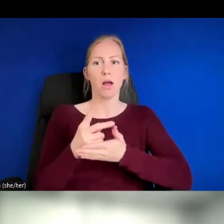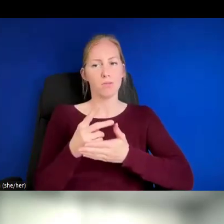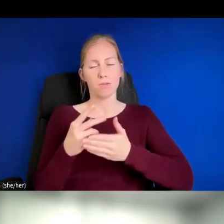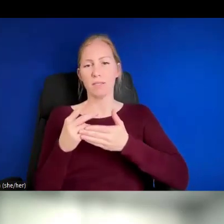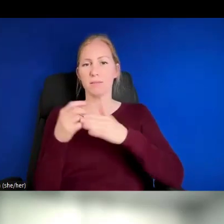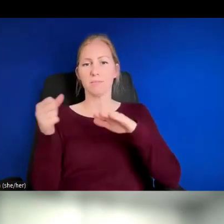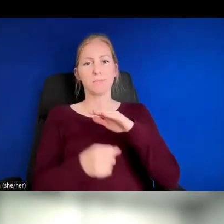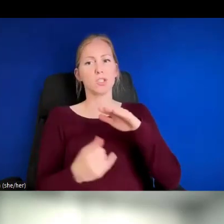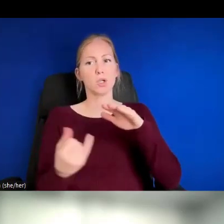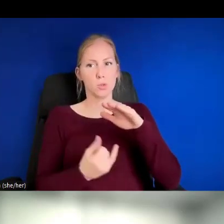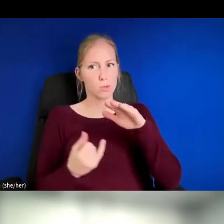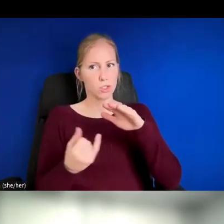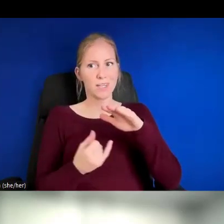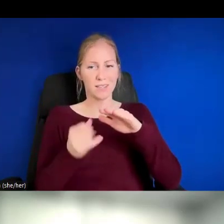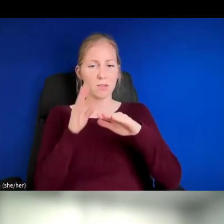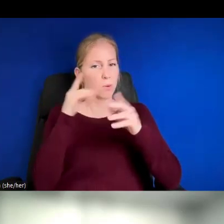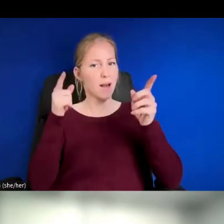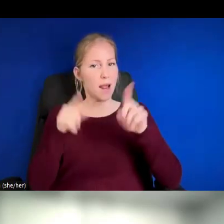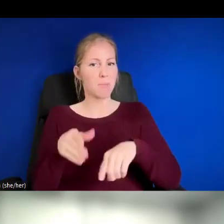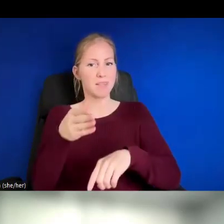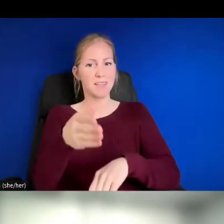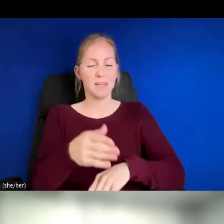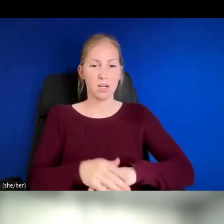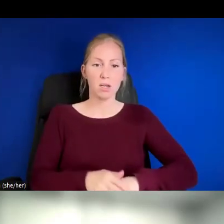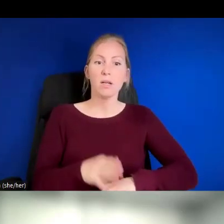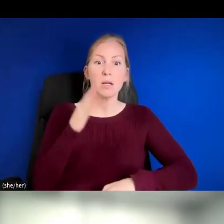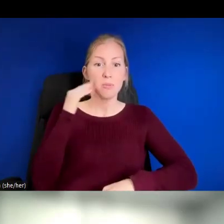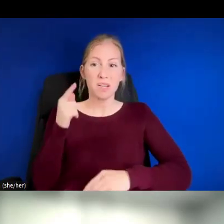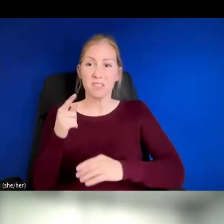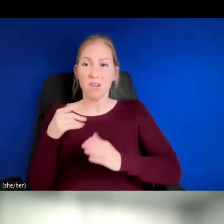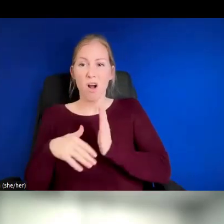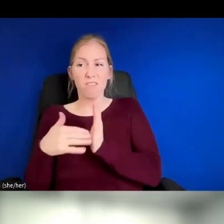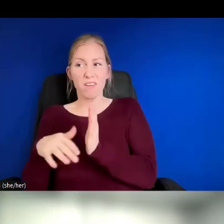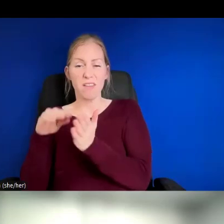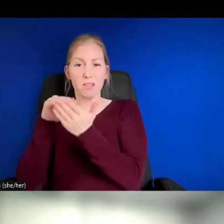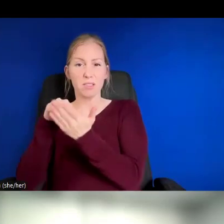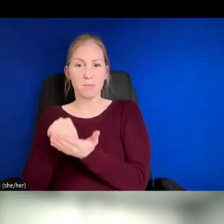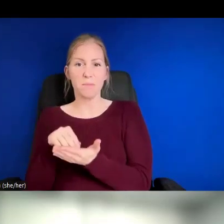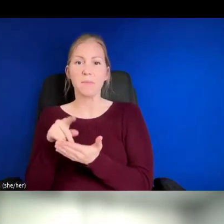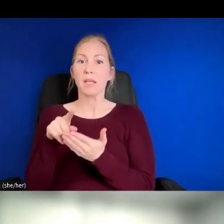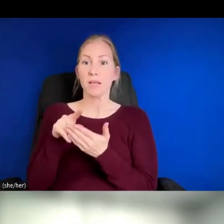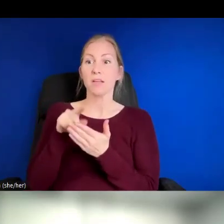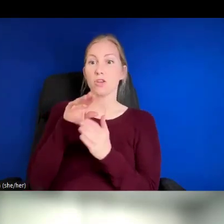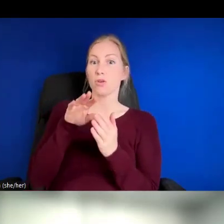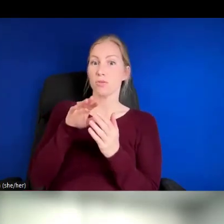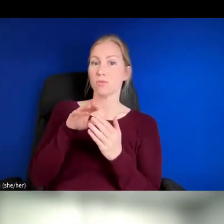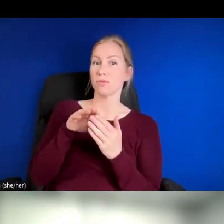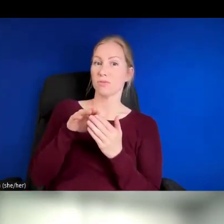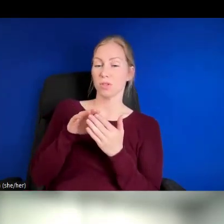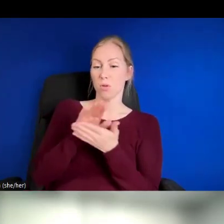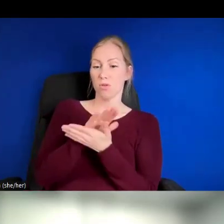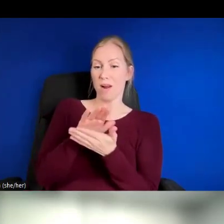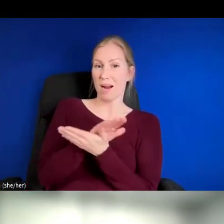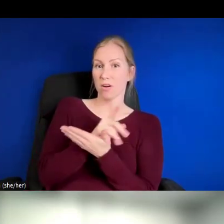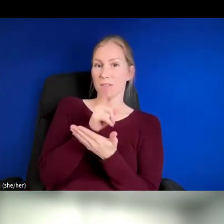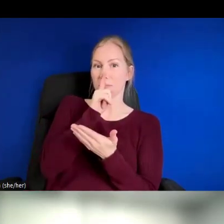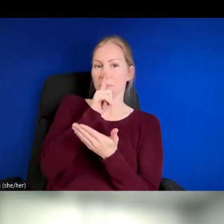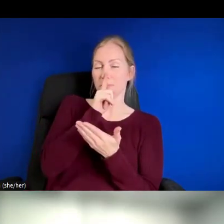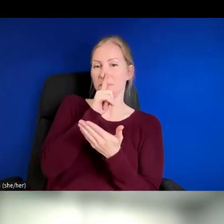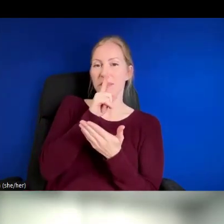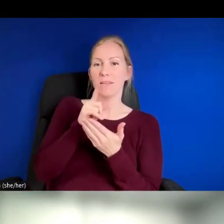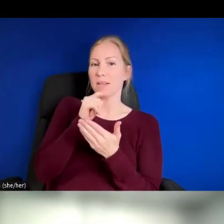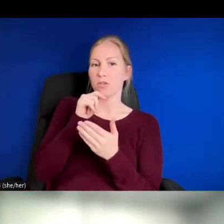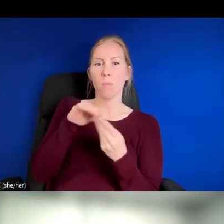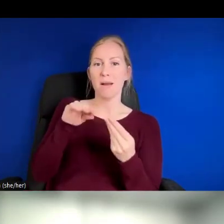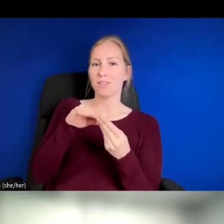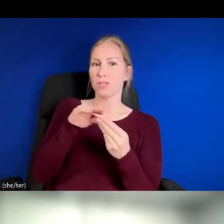seclusions often go undocumented, Bridgewater records omit mention of this additional seclusion time. DLC